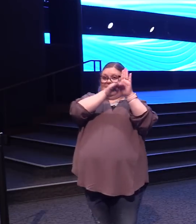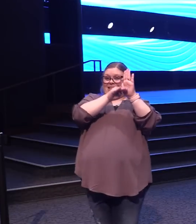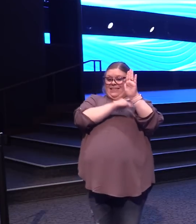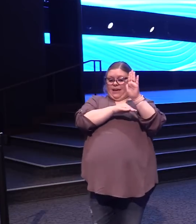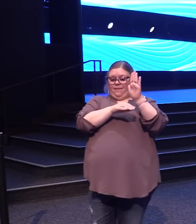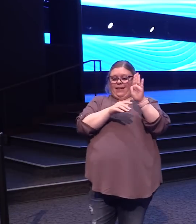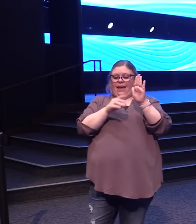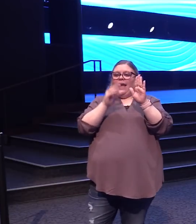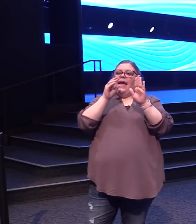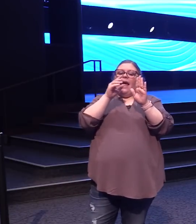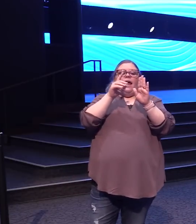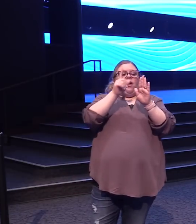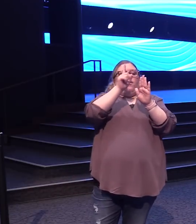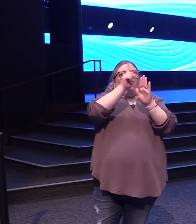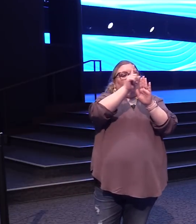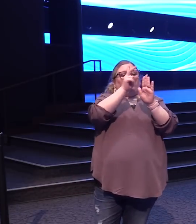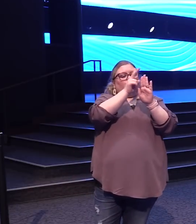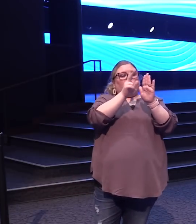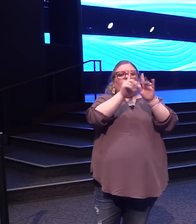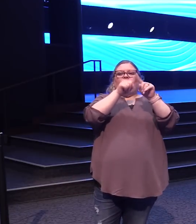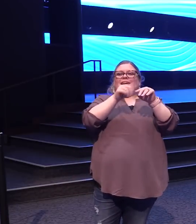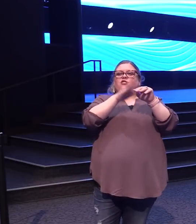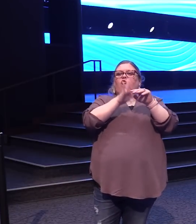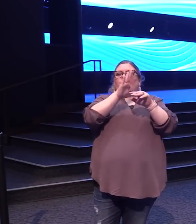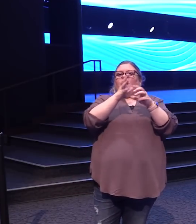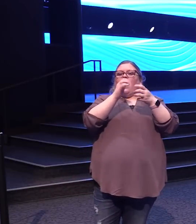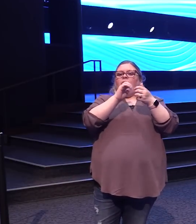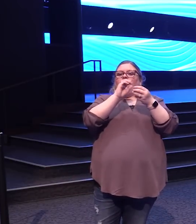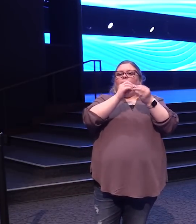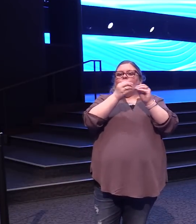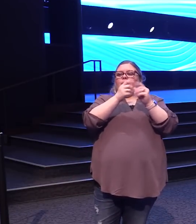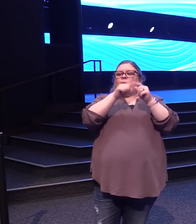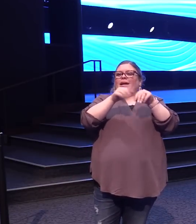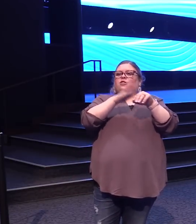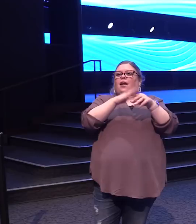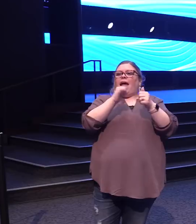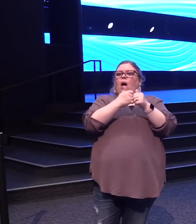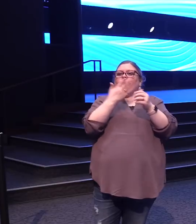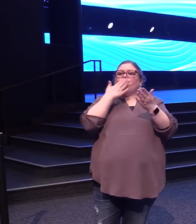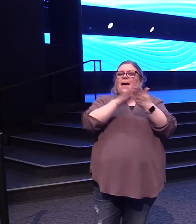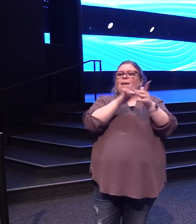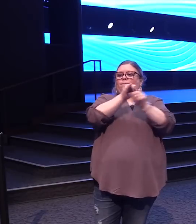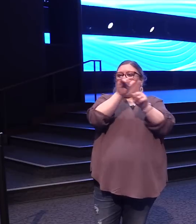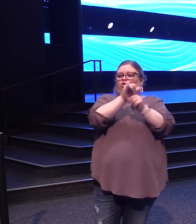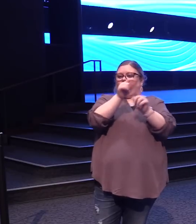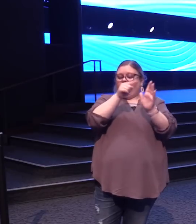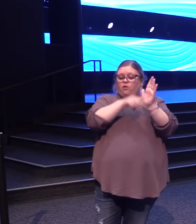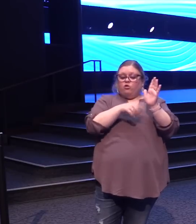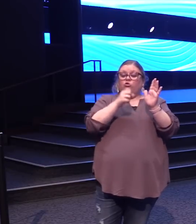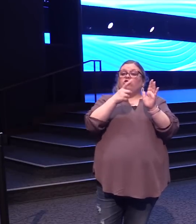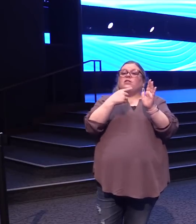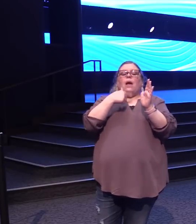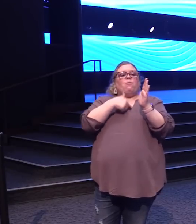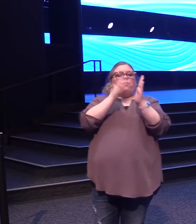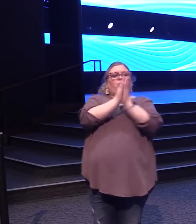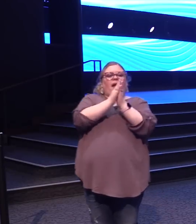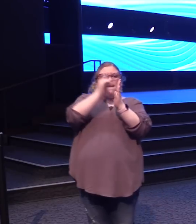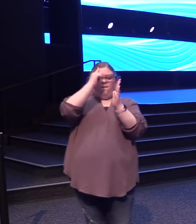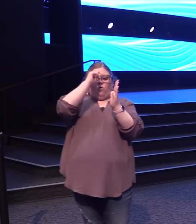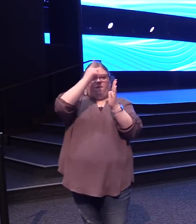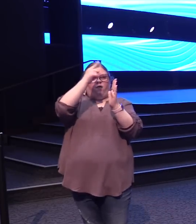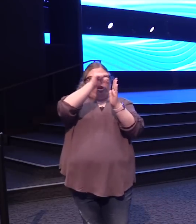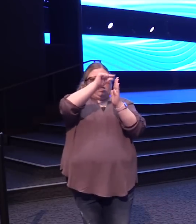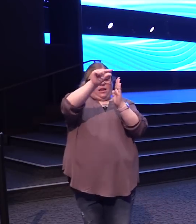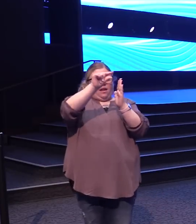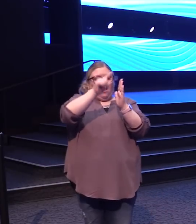in order of how horrible they were. And then she decided this, I'm gonna pray for name number one, the worst bully in the